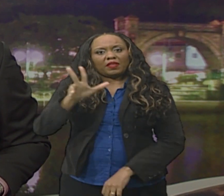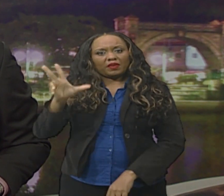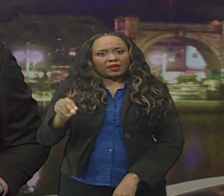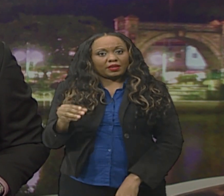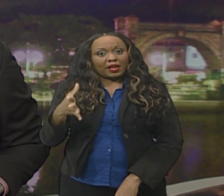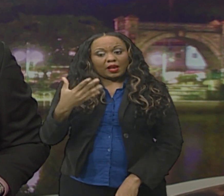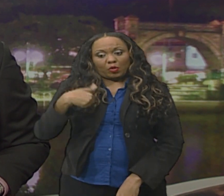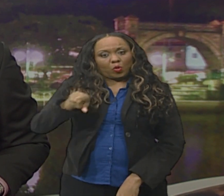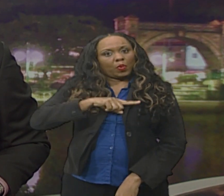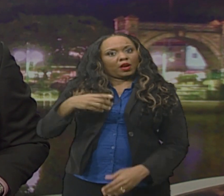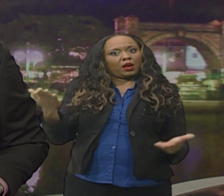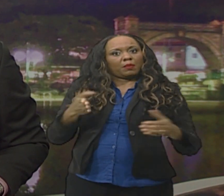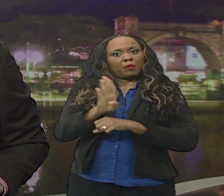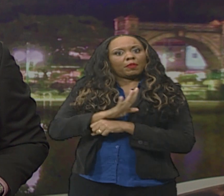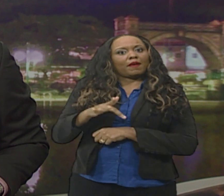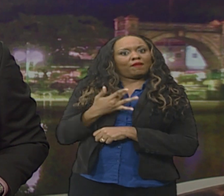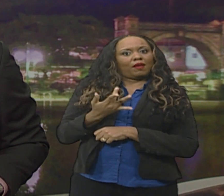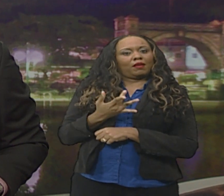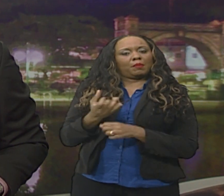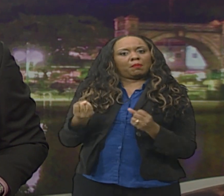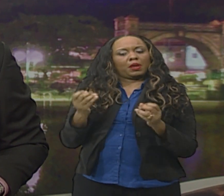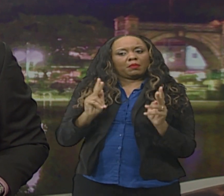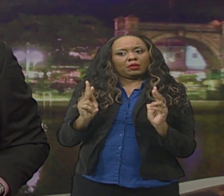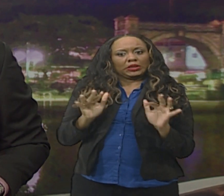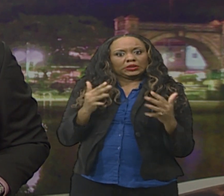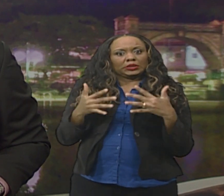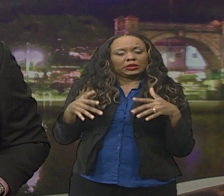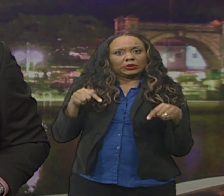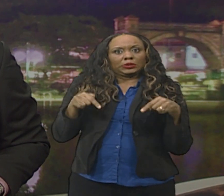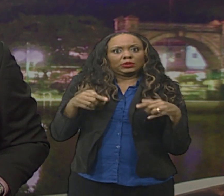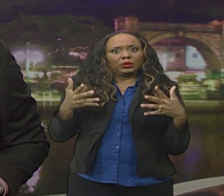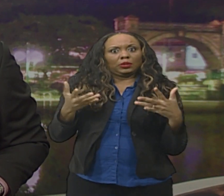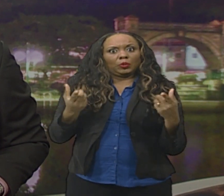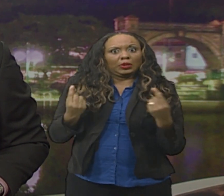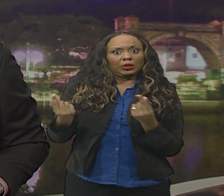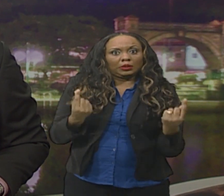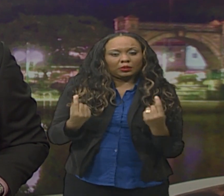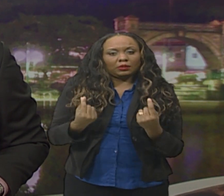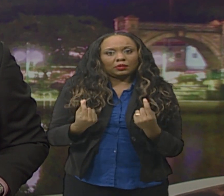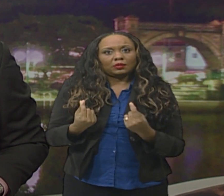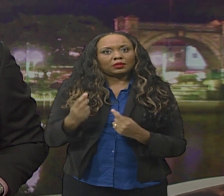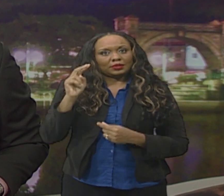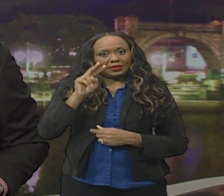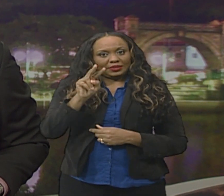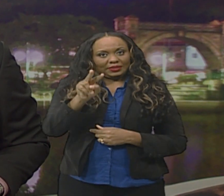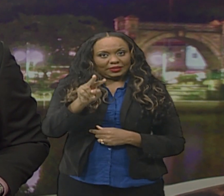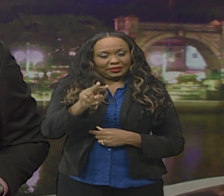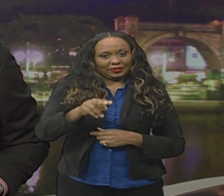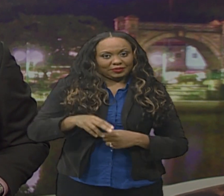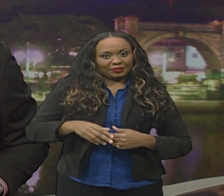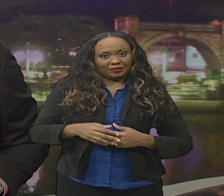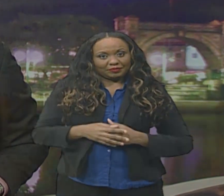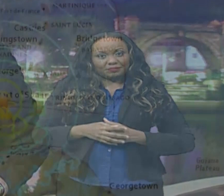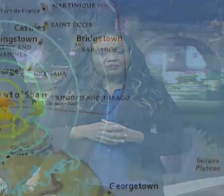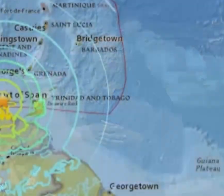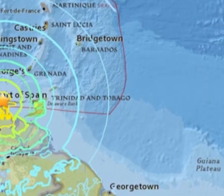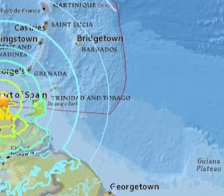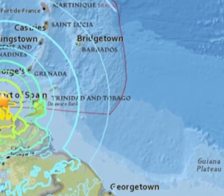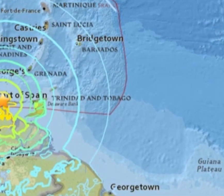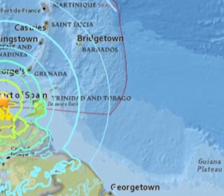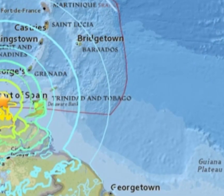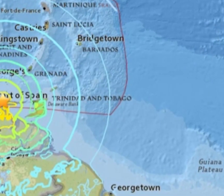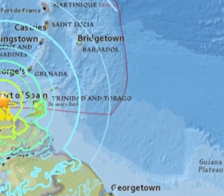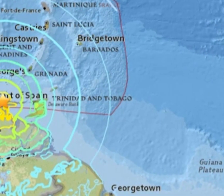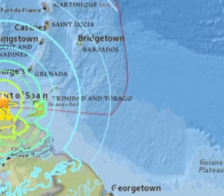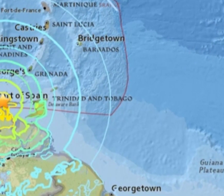as Barbados, causing residents many anxious moments. Confirmation of the quake from the United States Geological Survey,